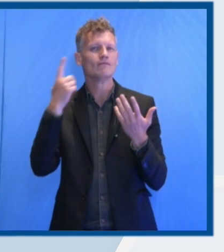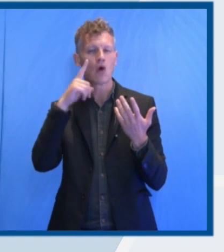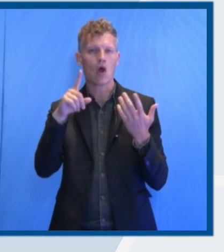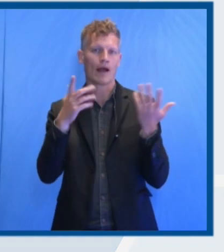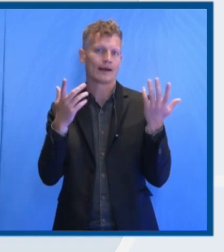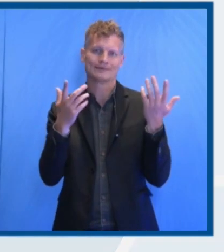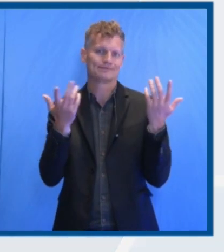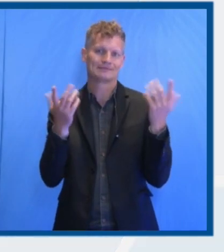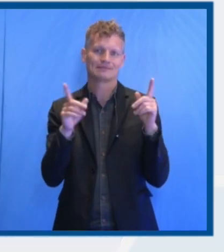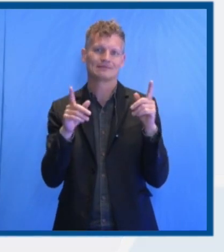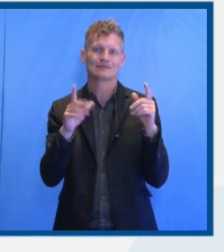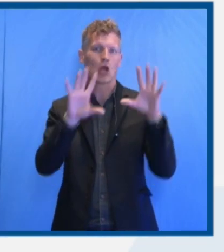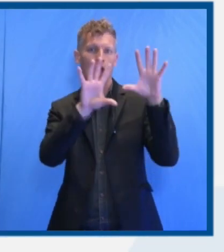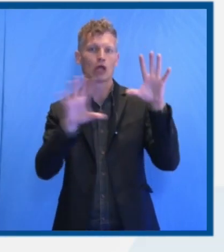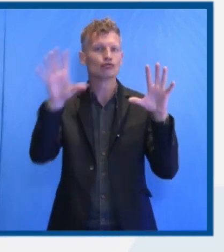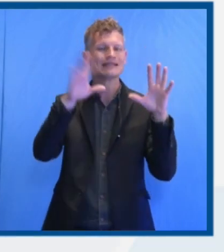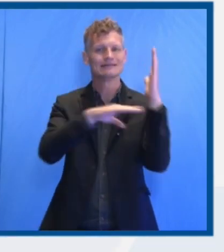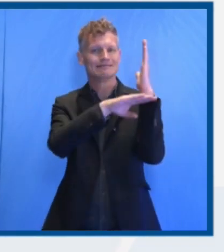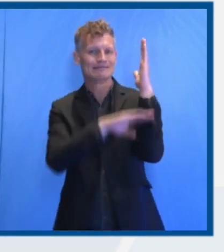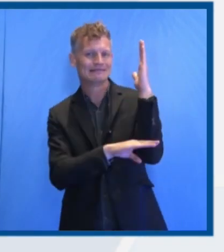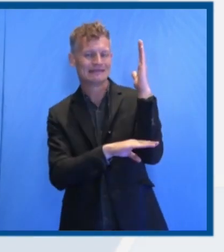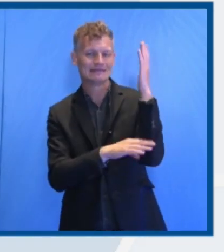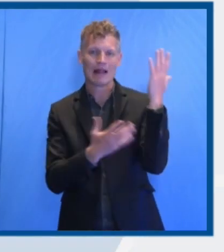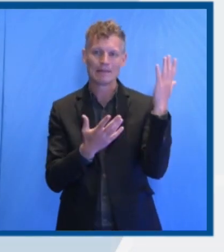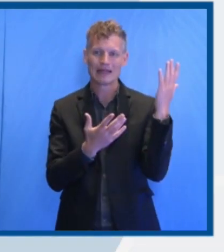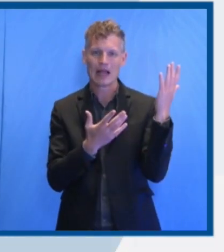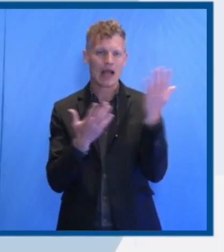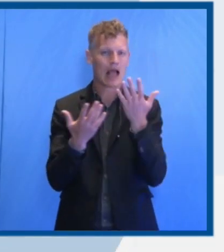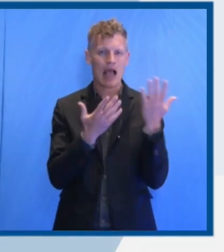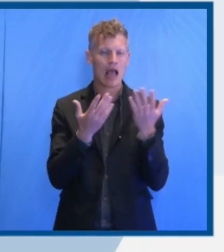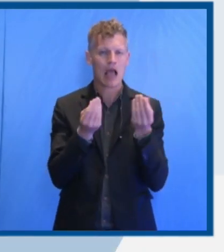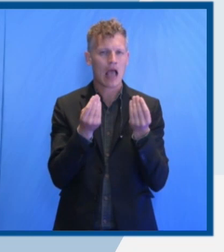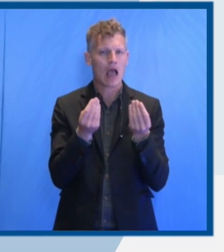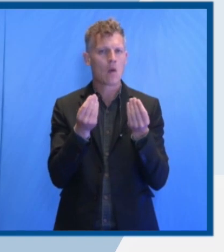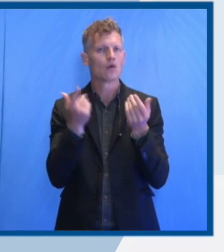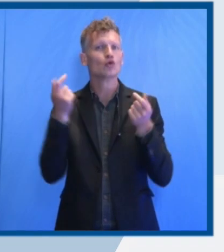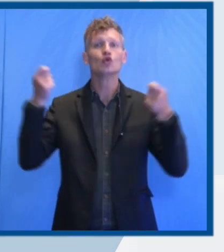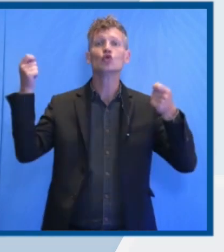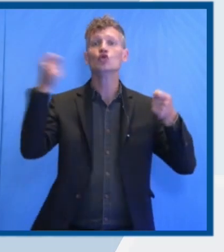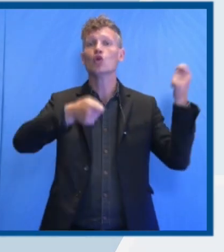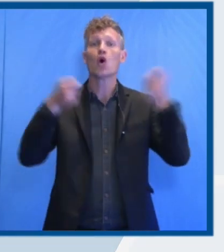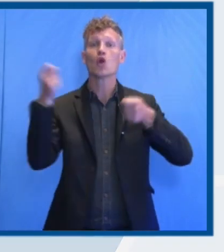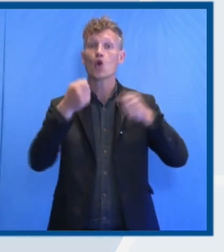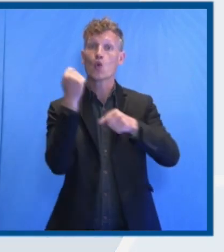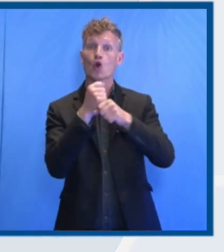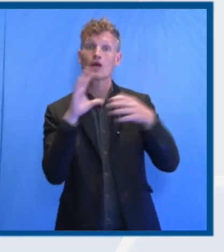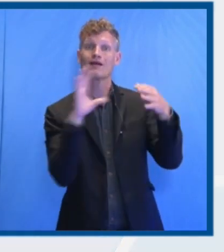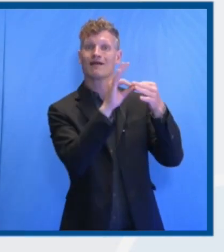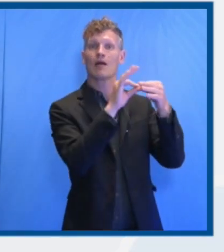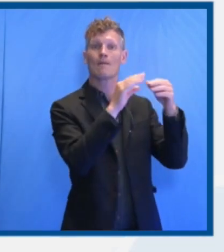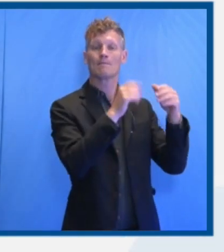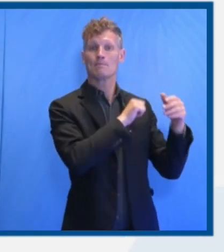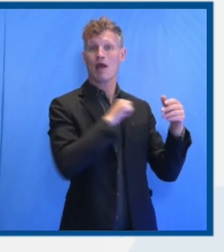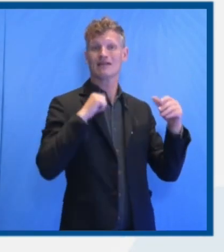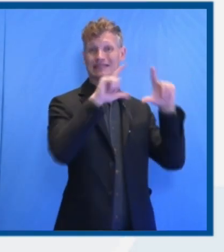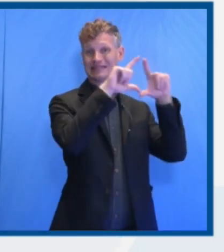up? And maybe related to that is, how can donors work more closely with the private sector to promote eco-DRR projects? This is